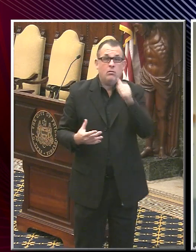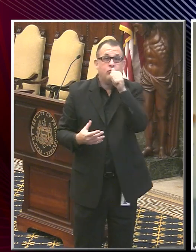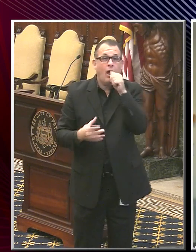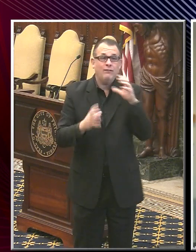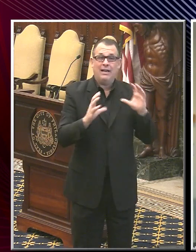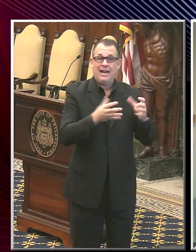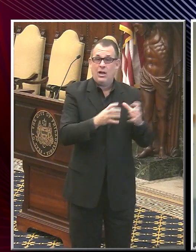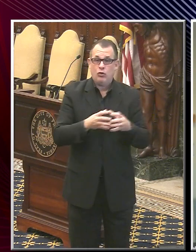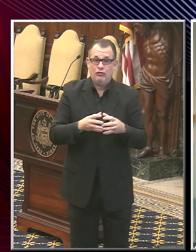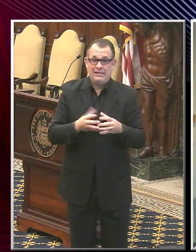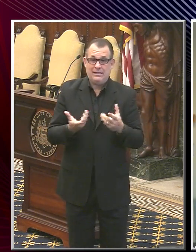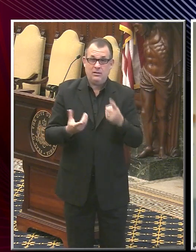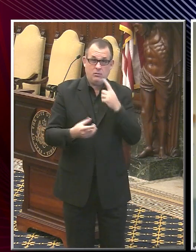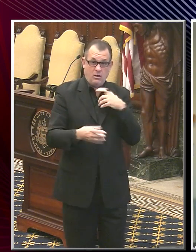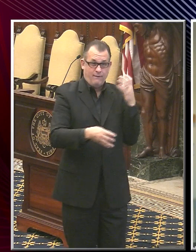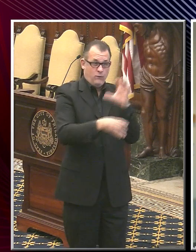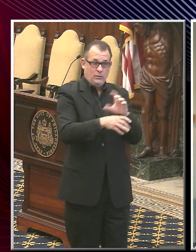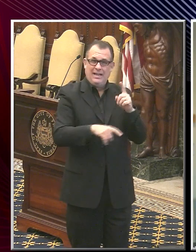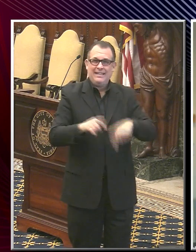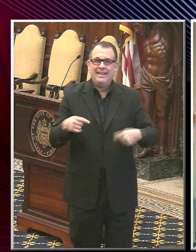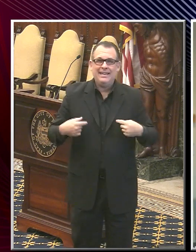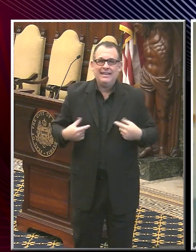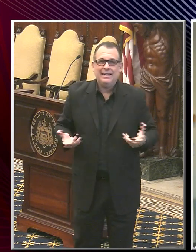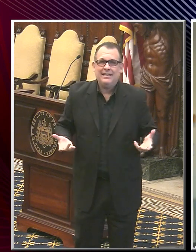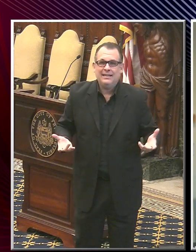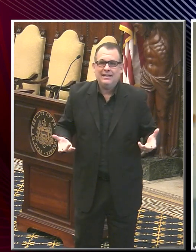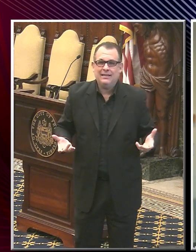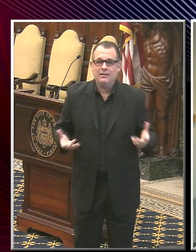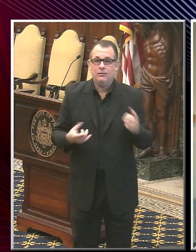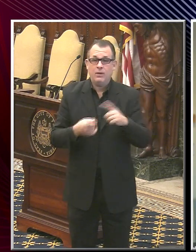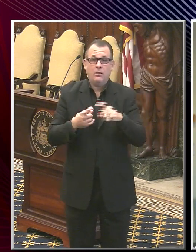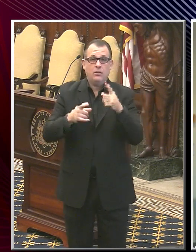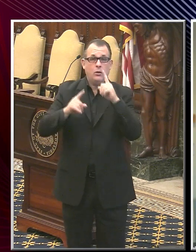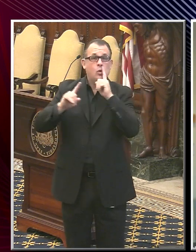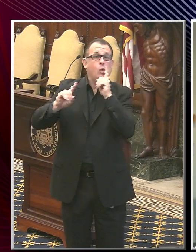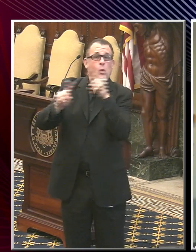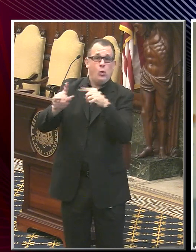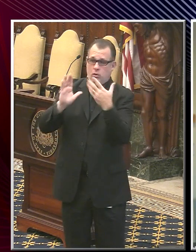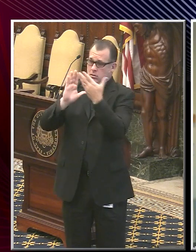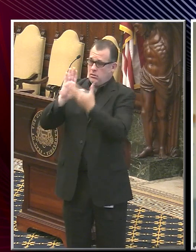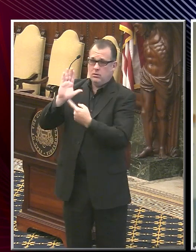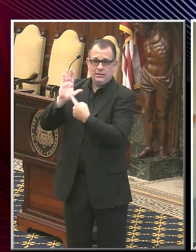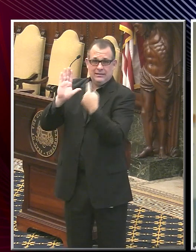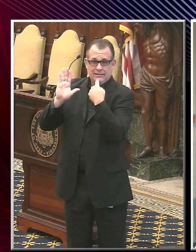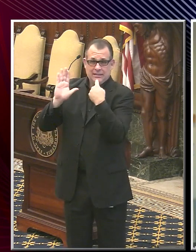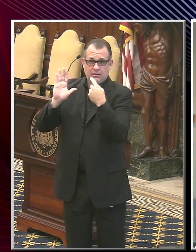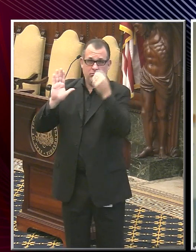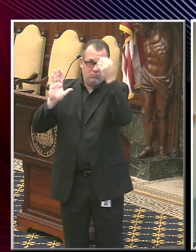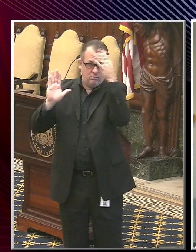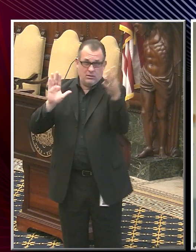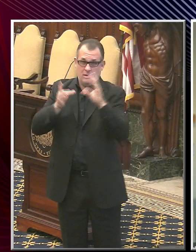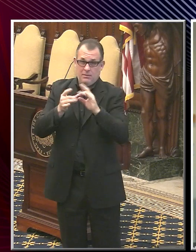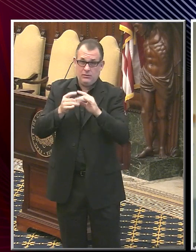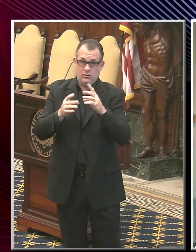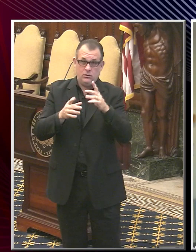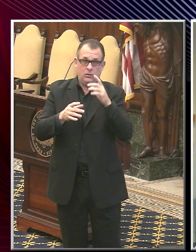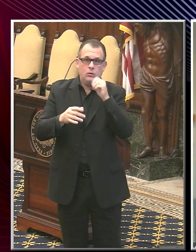enforcing that. We're clear about that. However, we have the order written there to really send a strong message that people shouldn't be doing that.